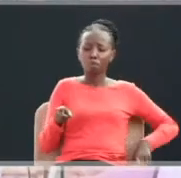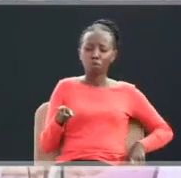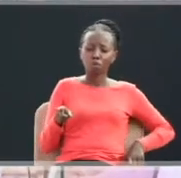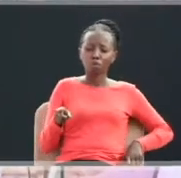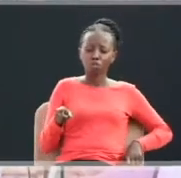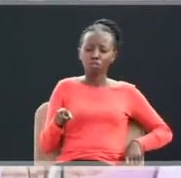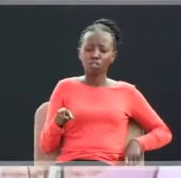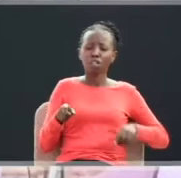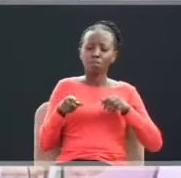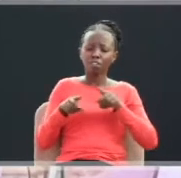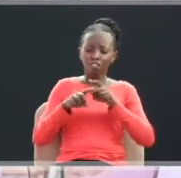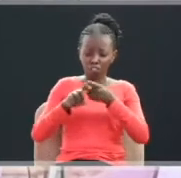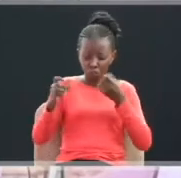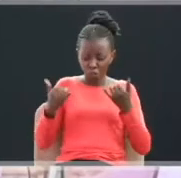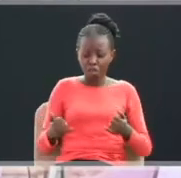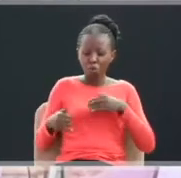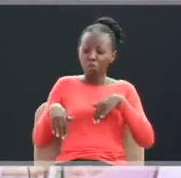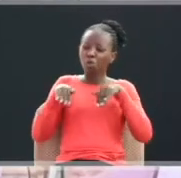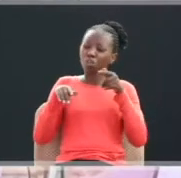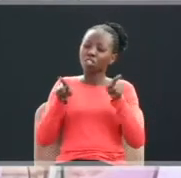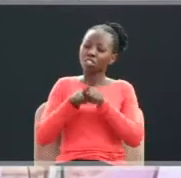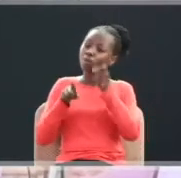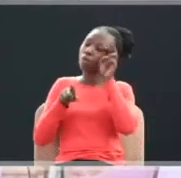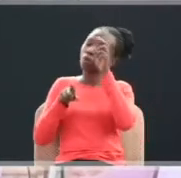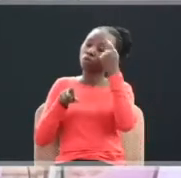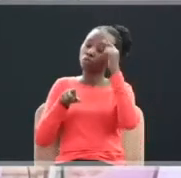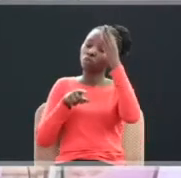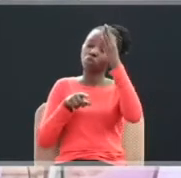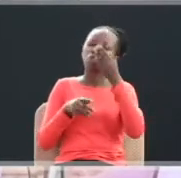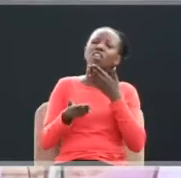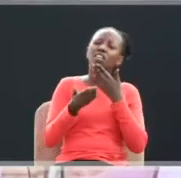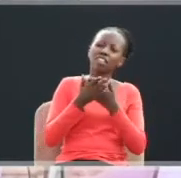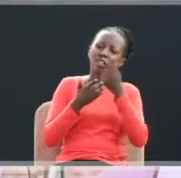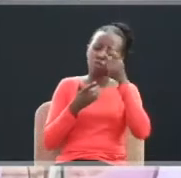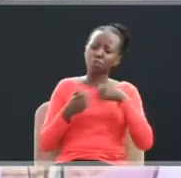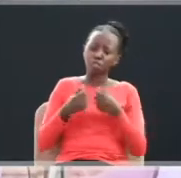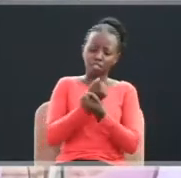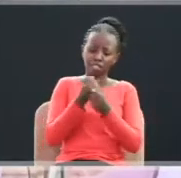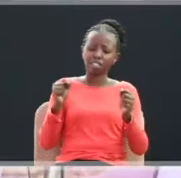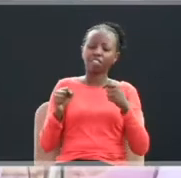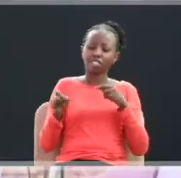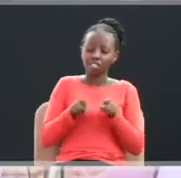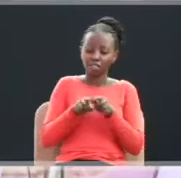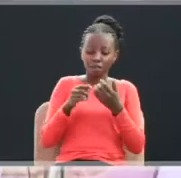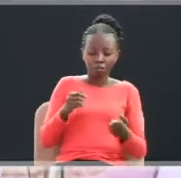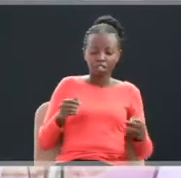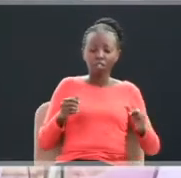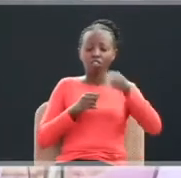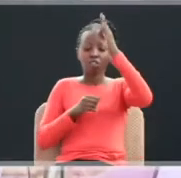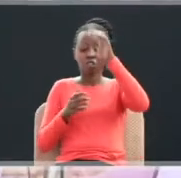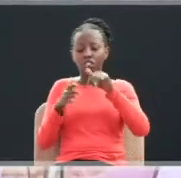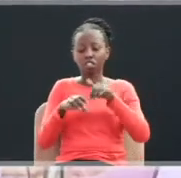waiting, I'll keep watching, and I'll keep looking above. And I thank you that I'm saved from today. I'm a child of God. In Jesus'